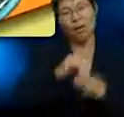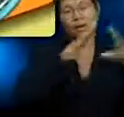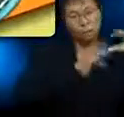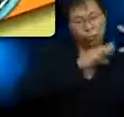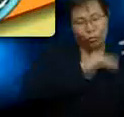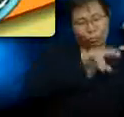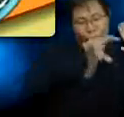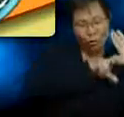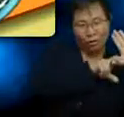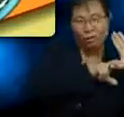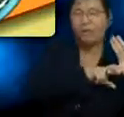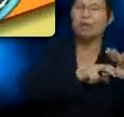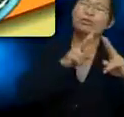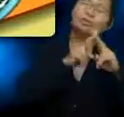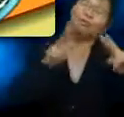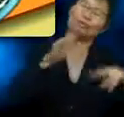are so comfortable.